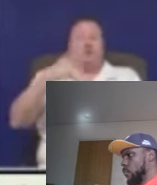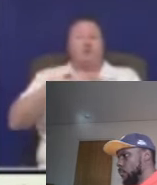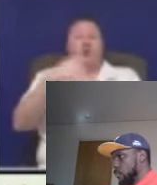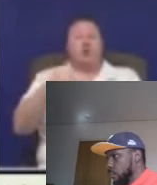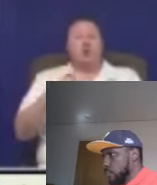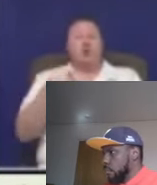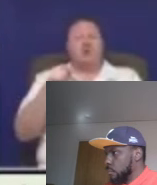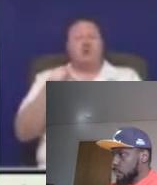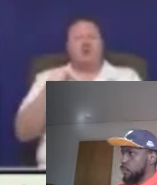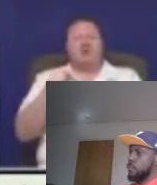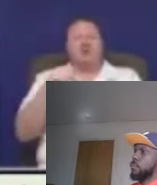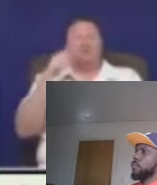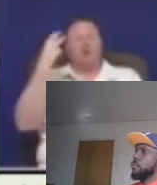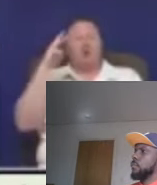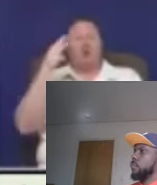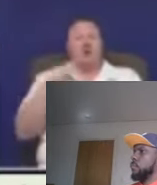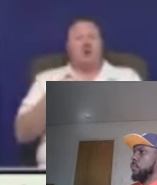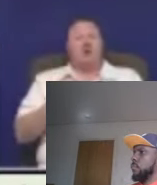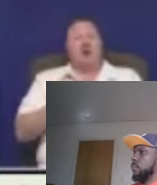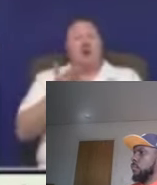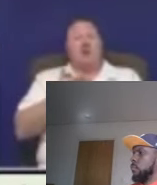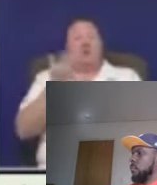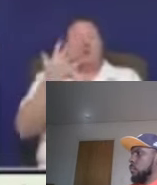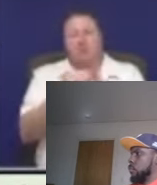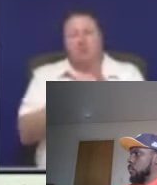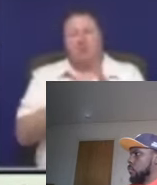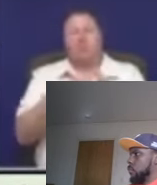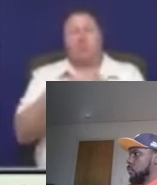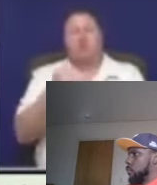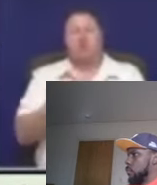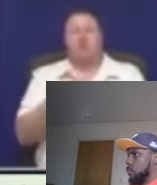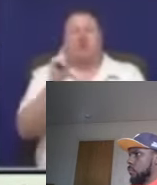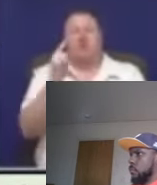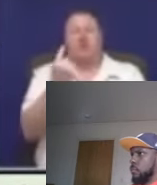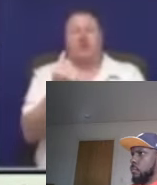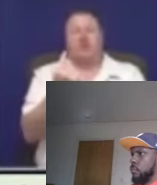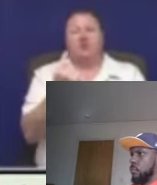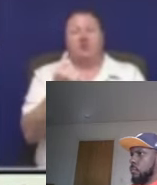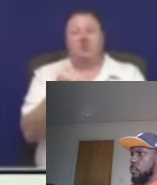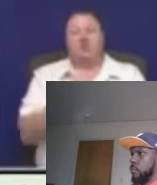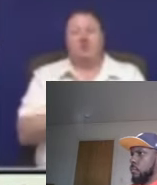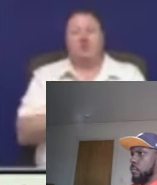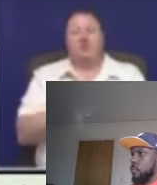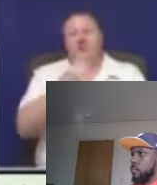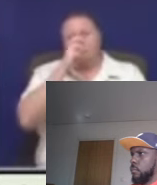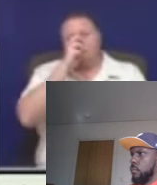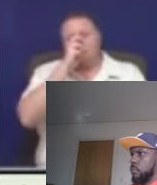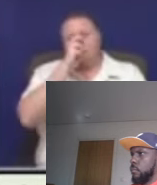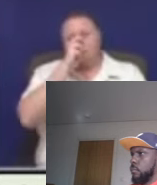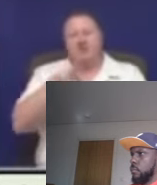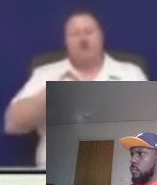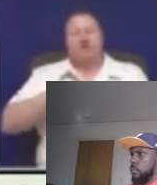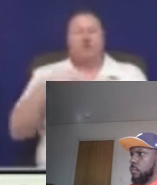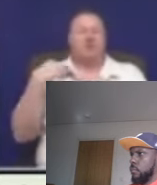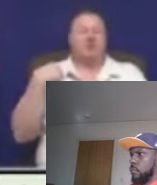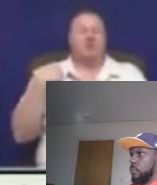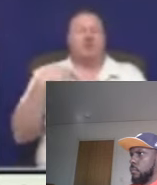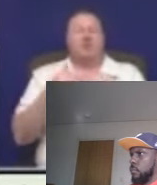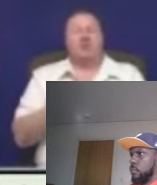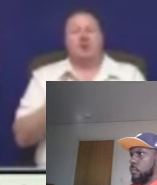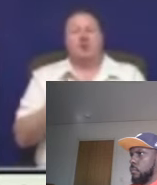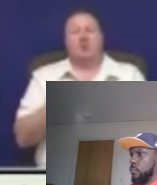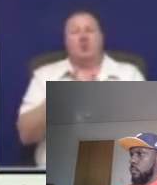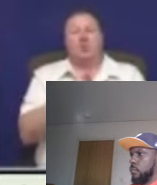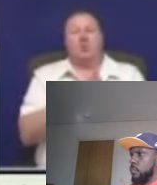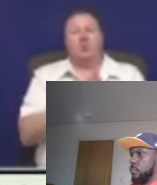spent on upgrades over 10 years with little to show for it. First and foremost, we are establishing strict consequence management protocols